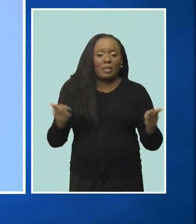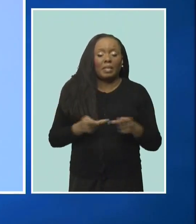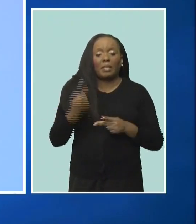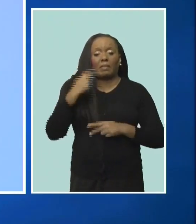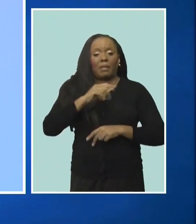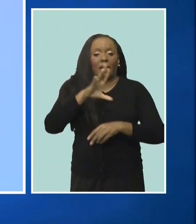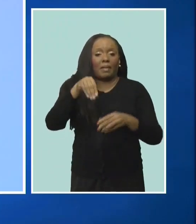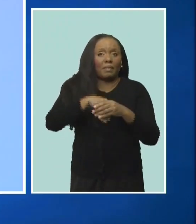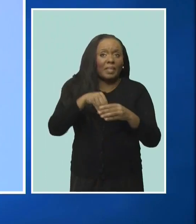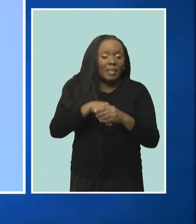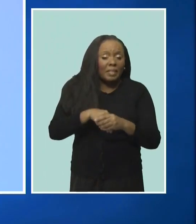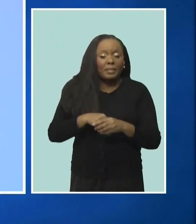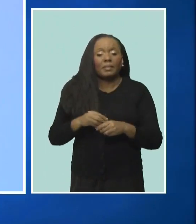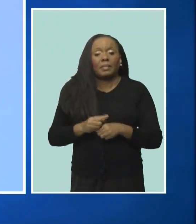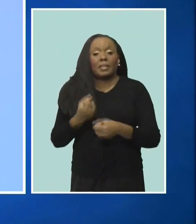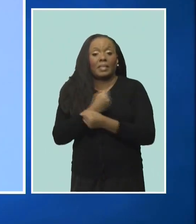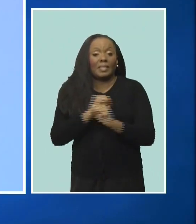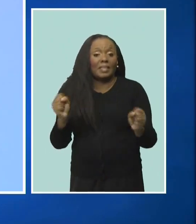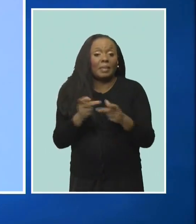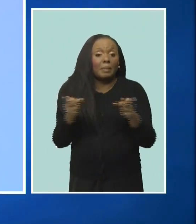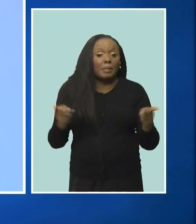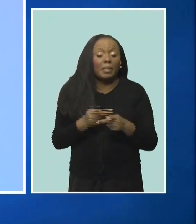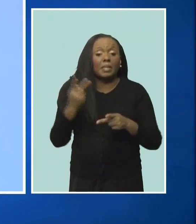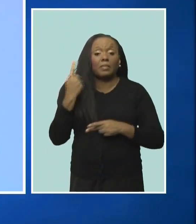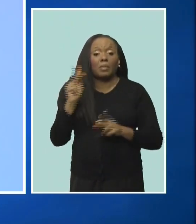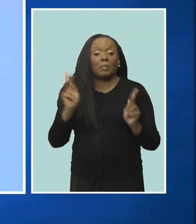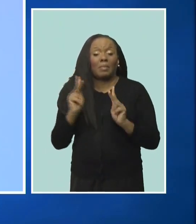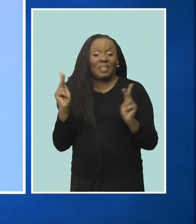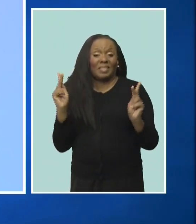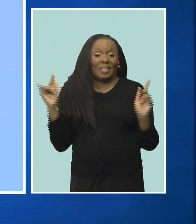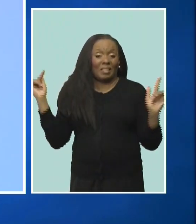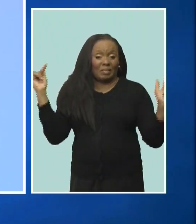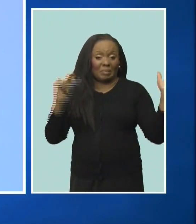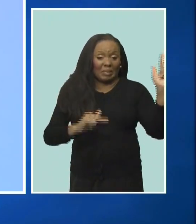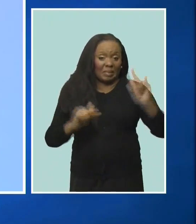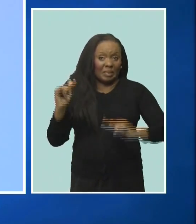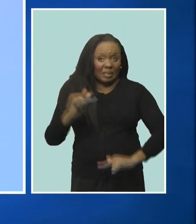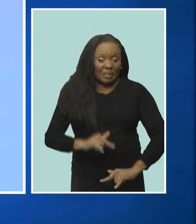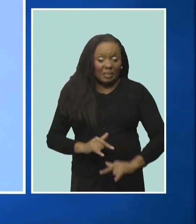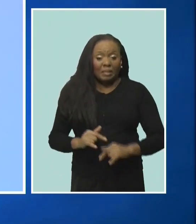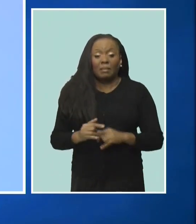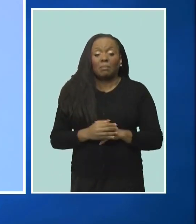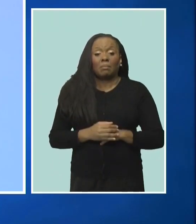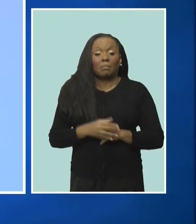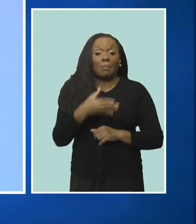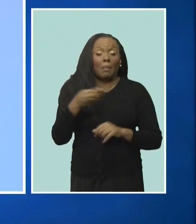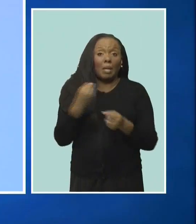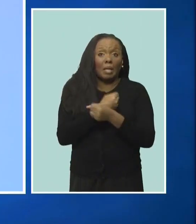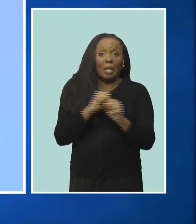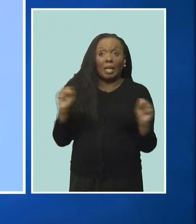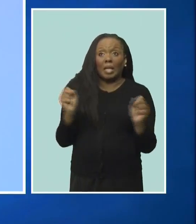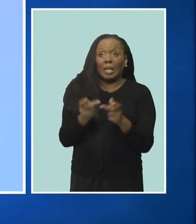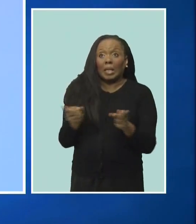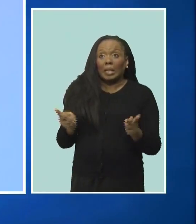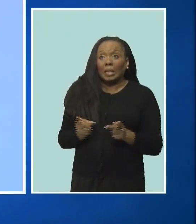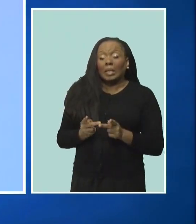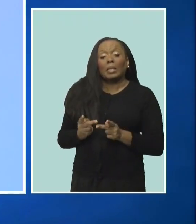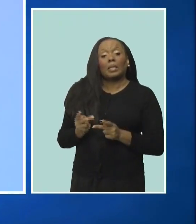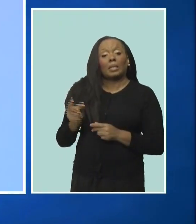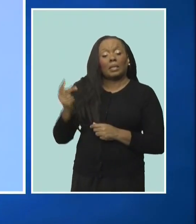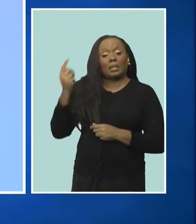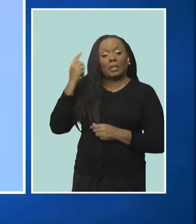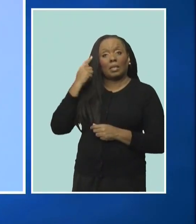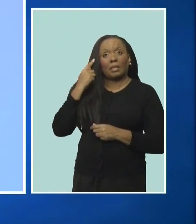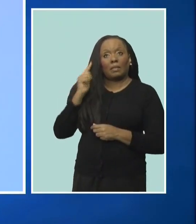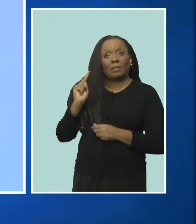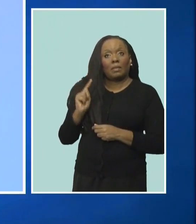invest and a safe place to travel to and a safe place to